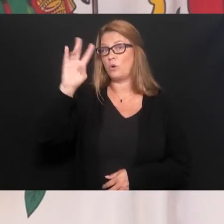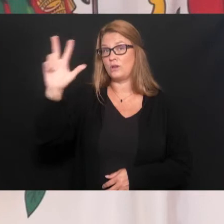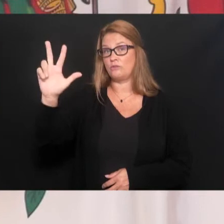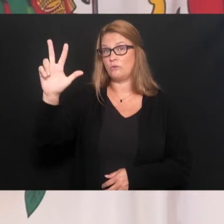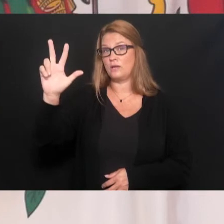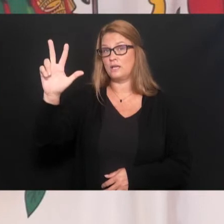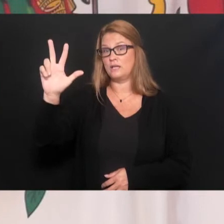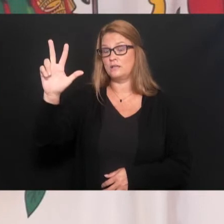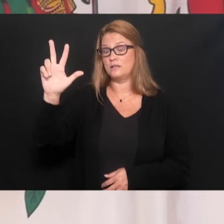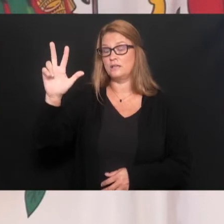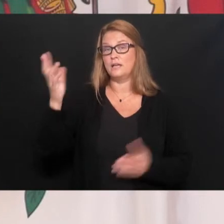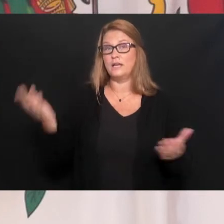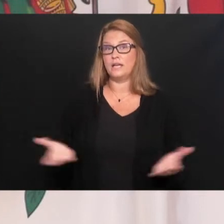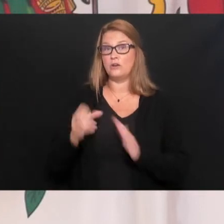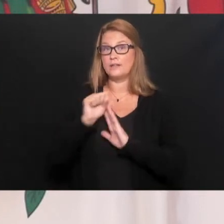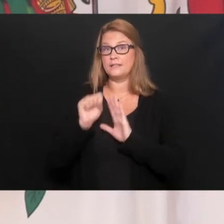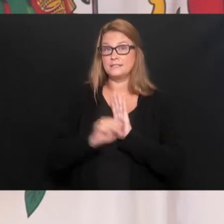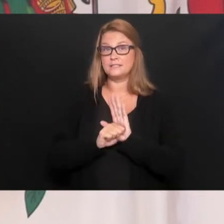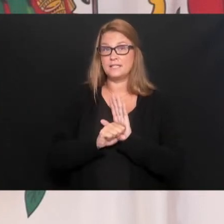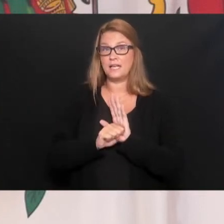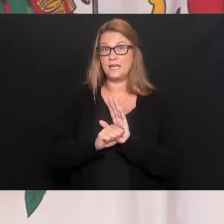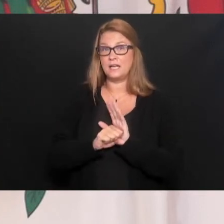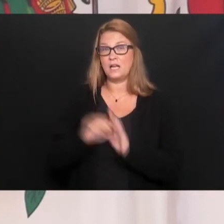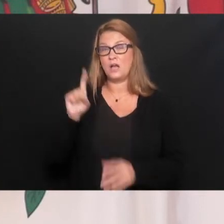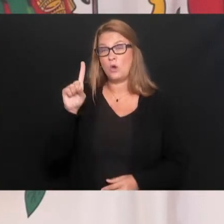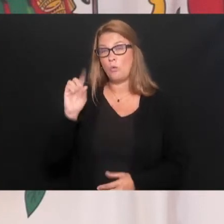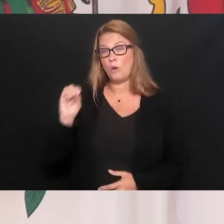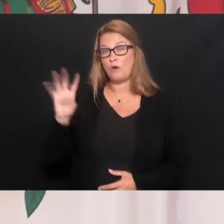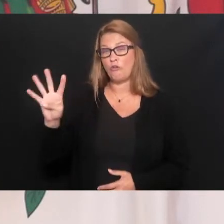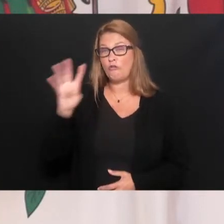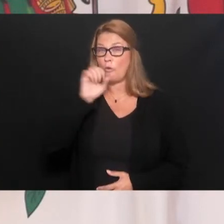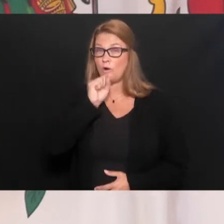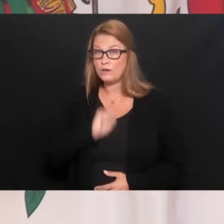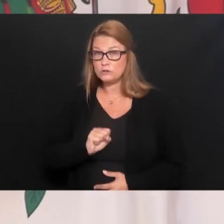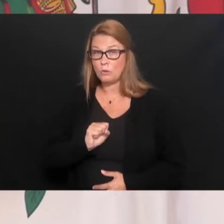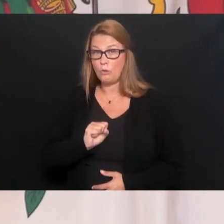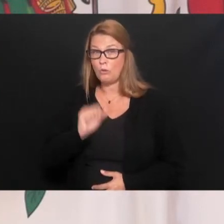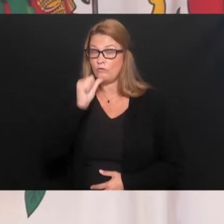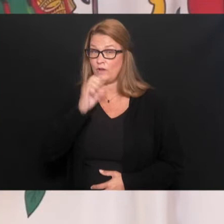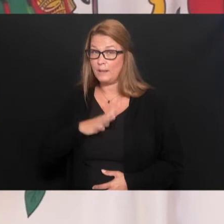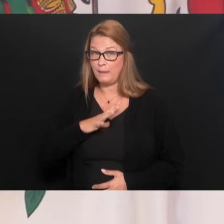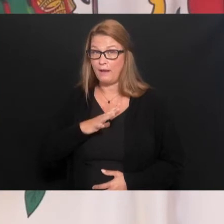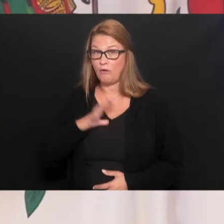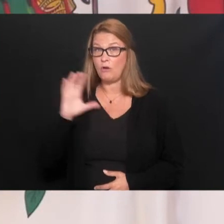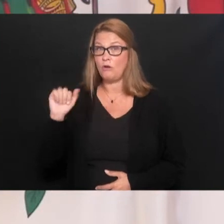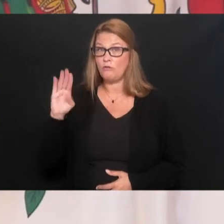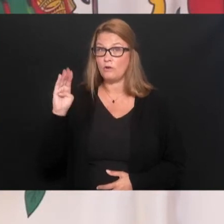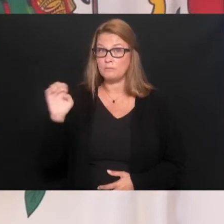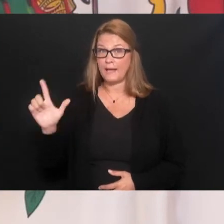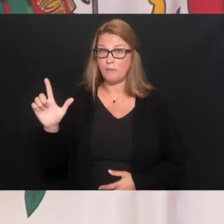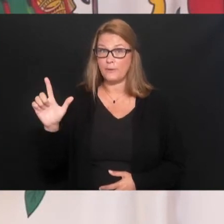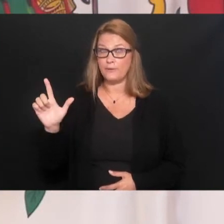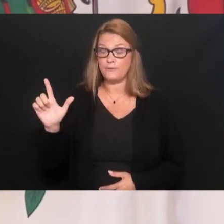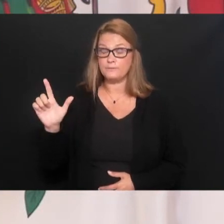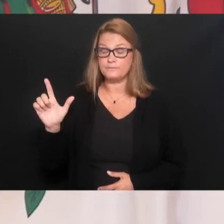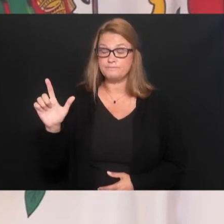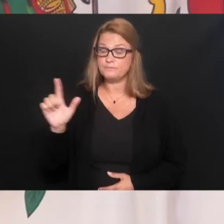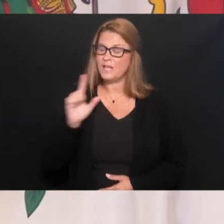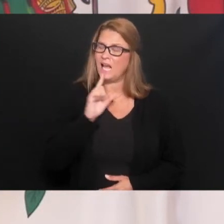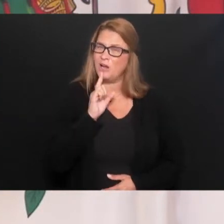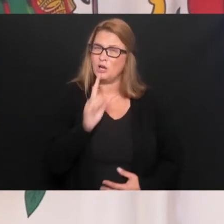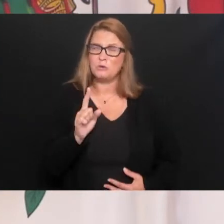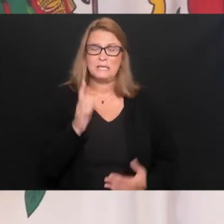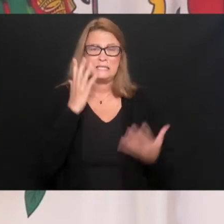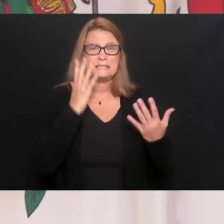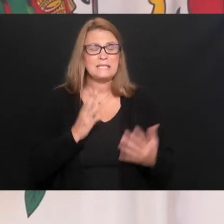3,743rd death in this state is a 104-year-old female from Cabell County. I hate like crazy